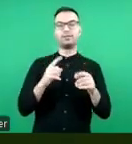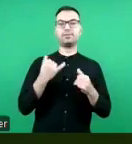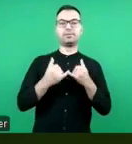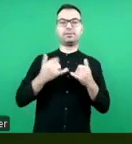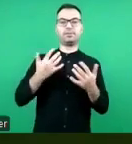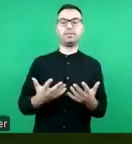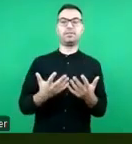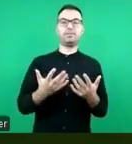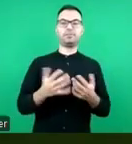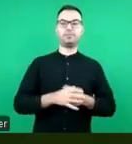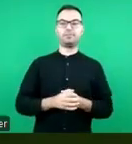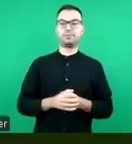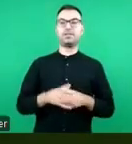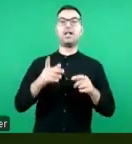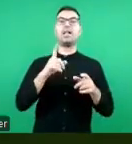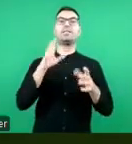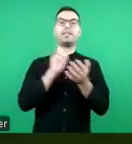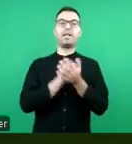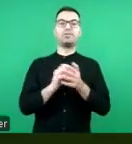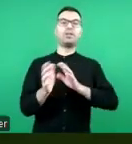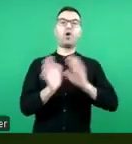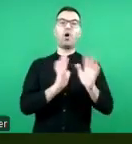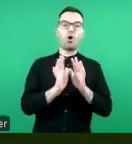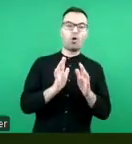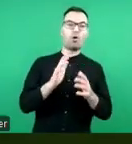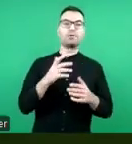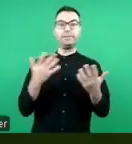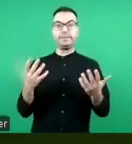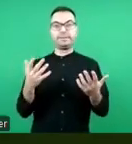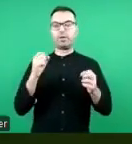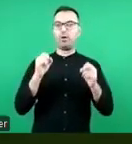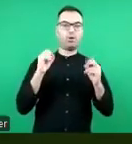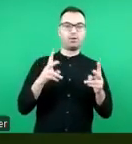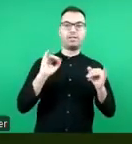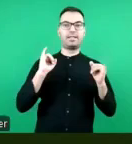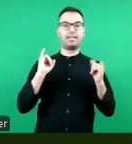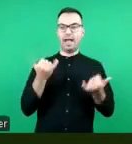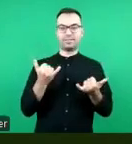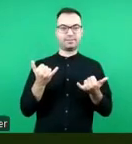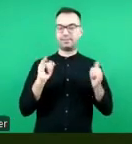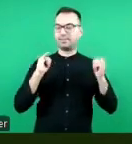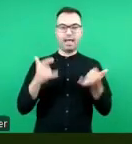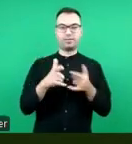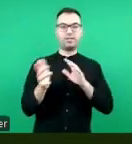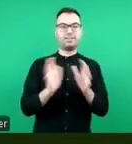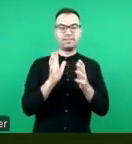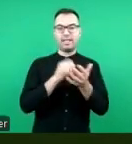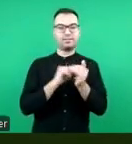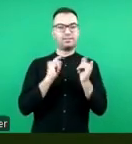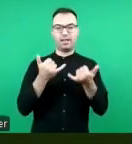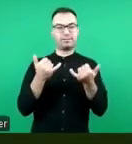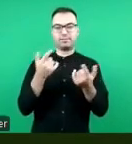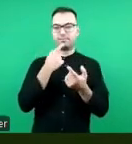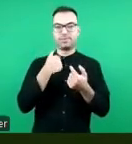move to conservation, you will quickly get the question, okay, but how should we put this in the conservation? Tell me how